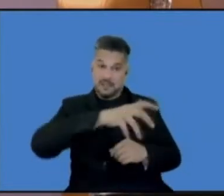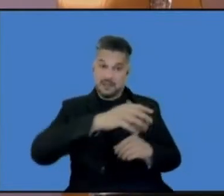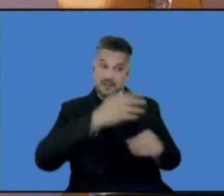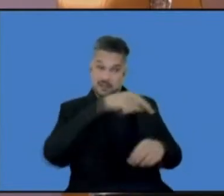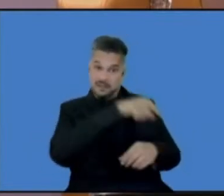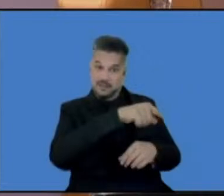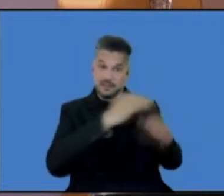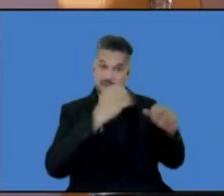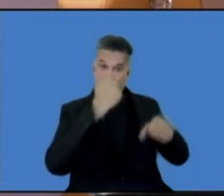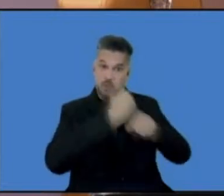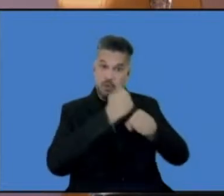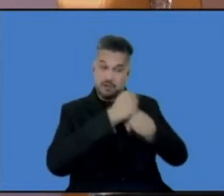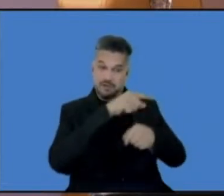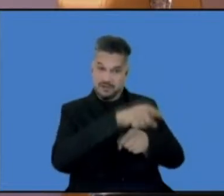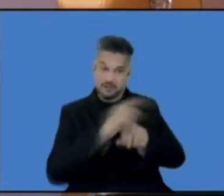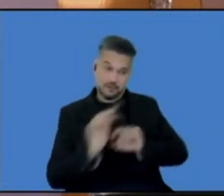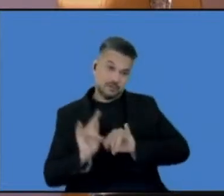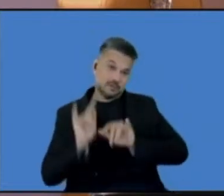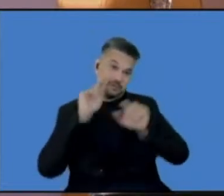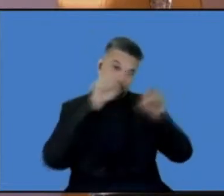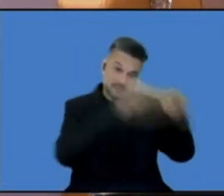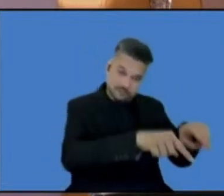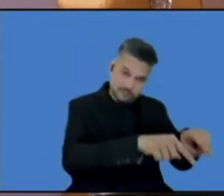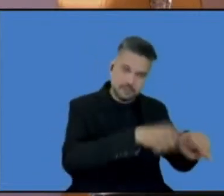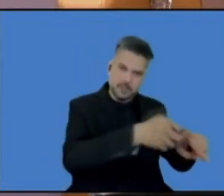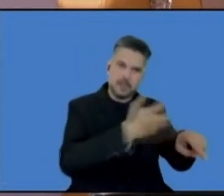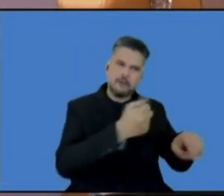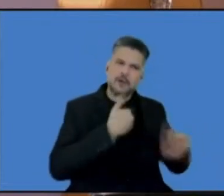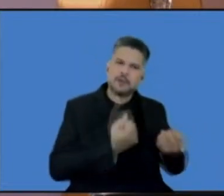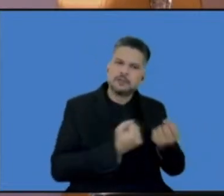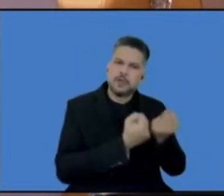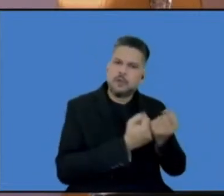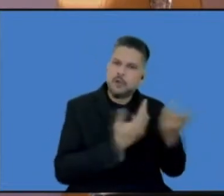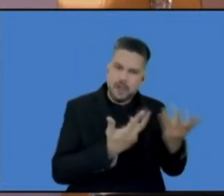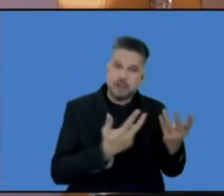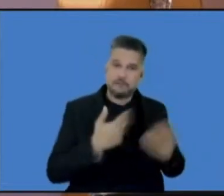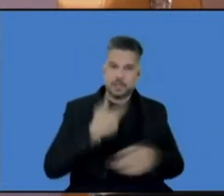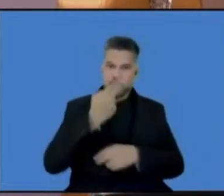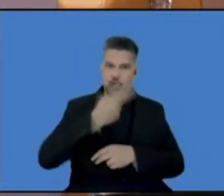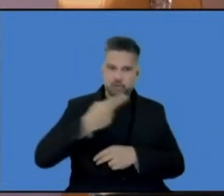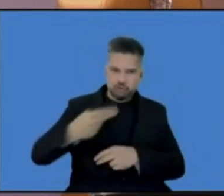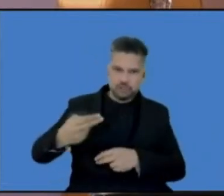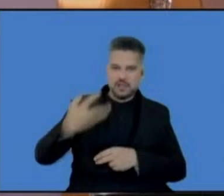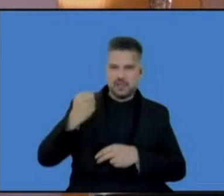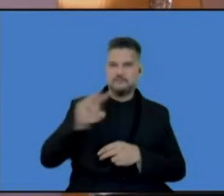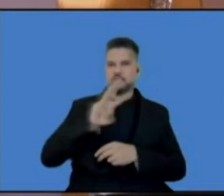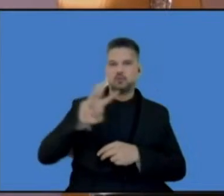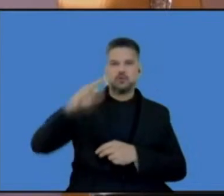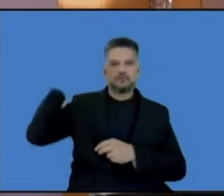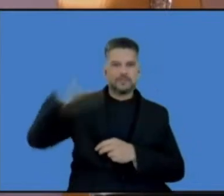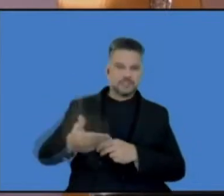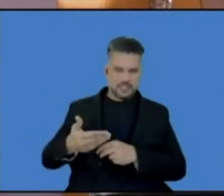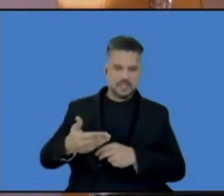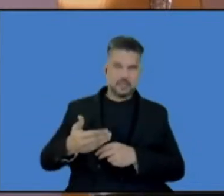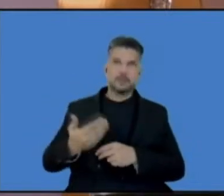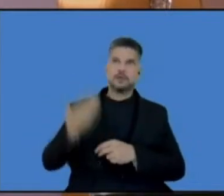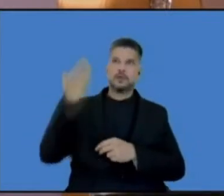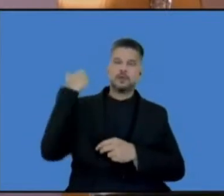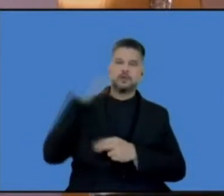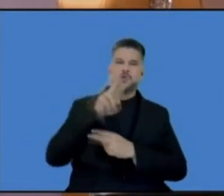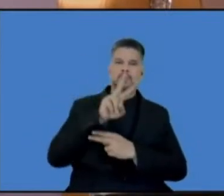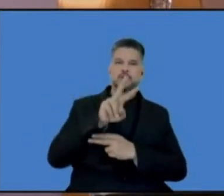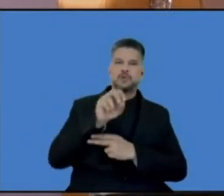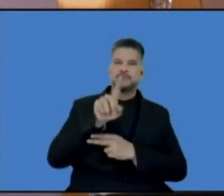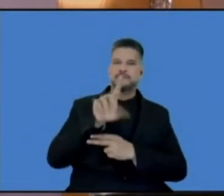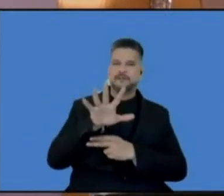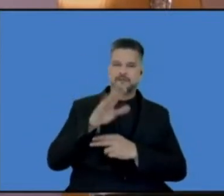Indonesian Citizen Protection Portal. So we start that back in 2015, if I'm not mistaken, starting with the SMS blast,